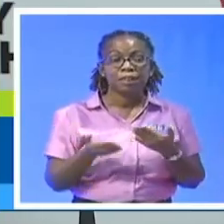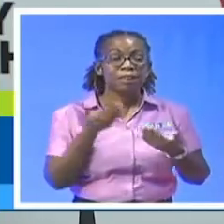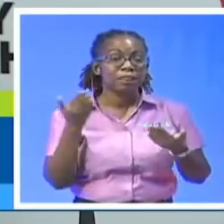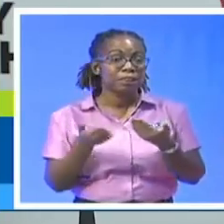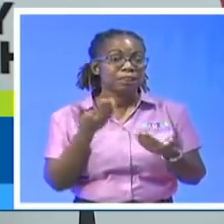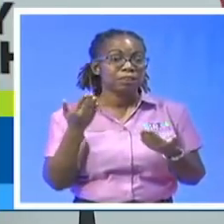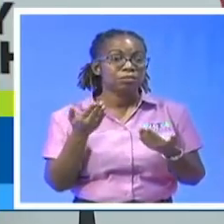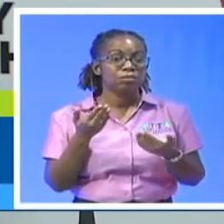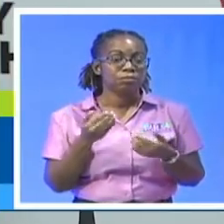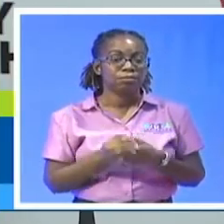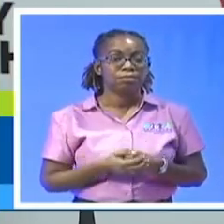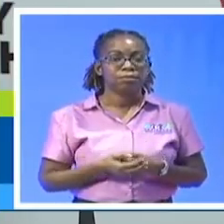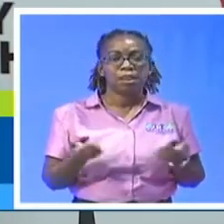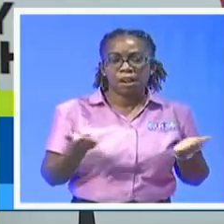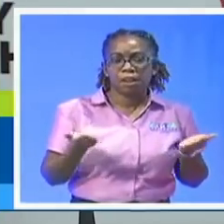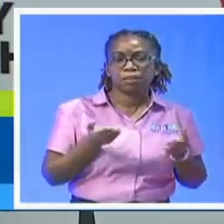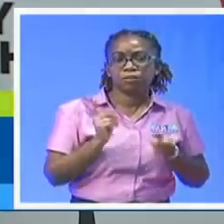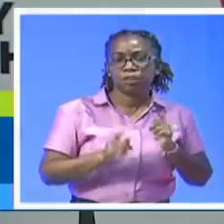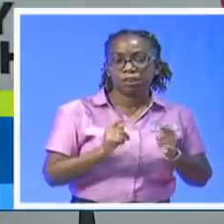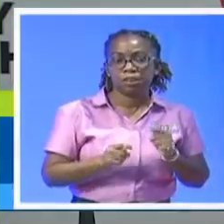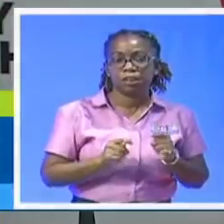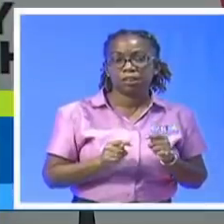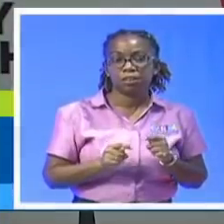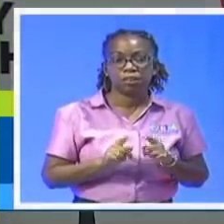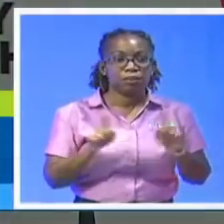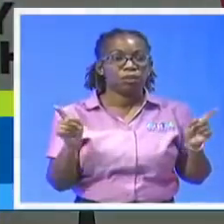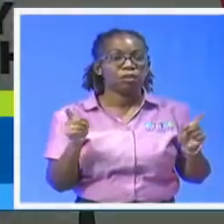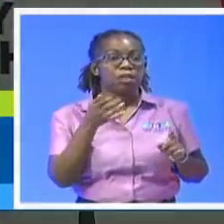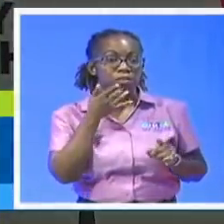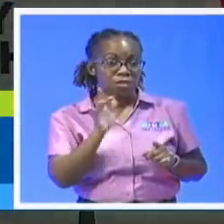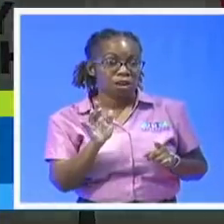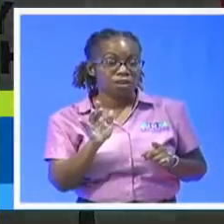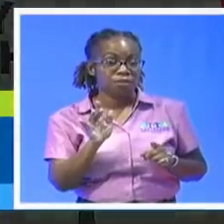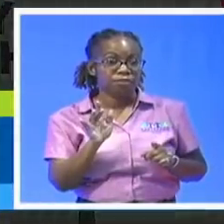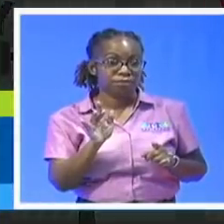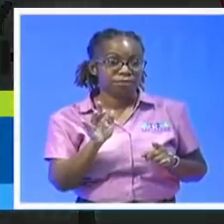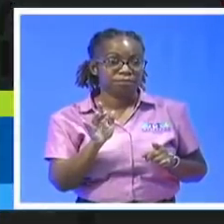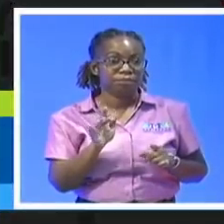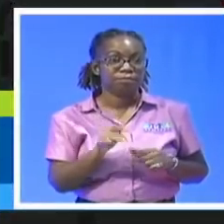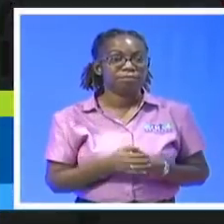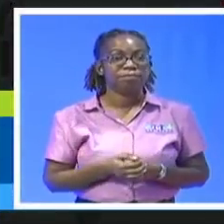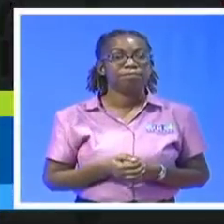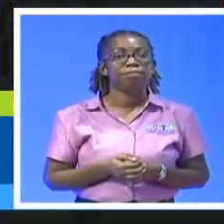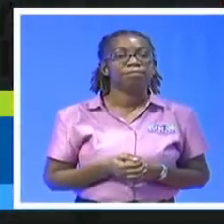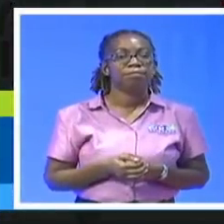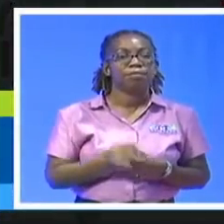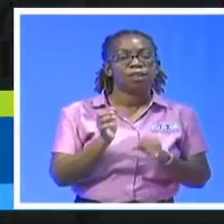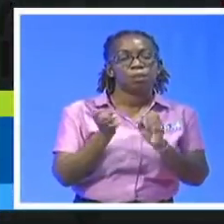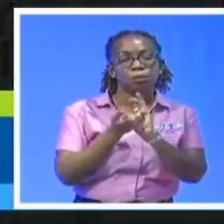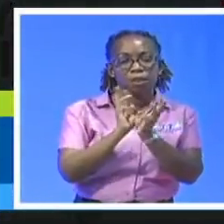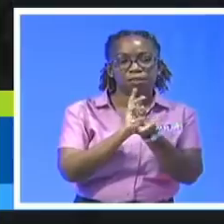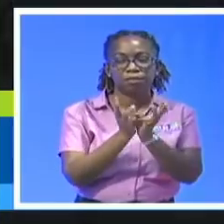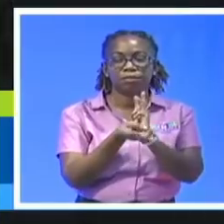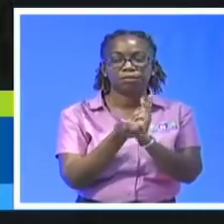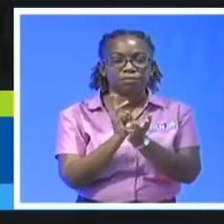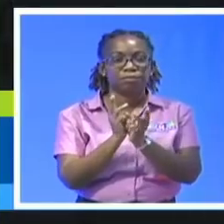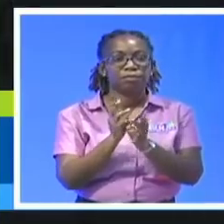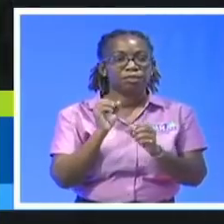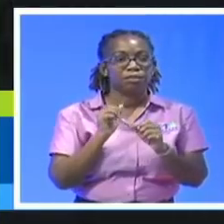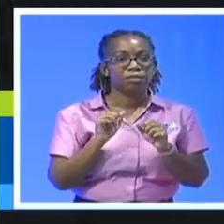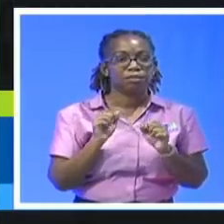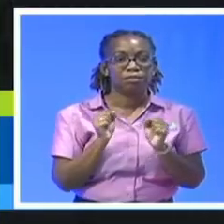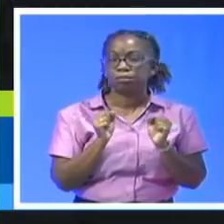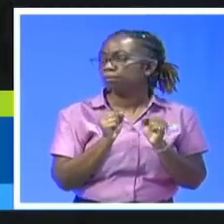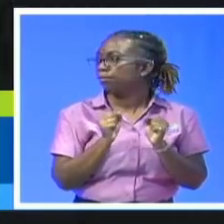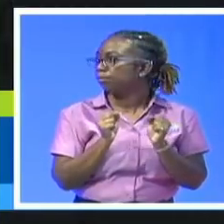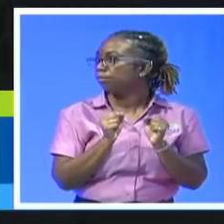In Trinidad and Tobago, we are lucky to have a climate that allows us to be